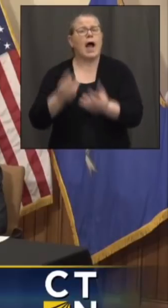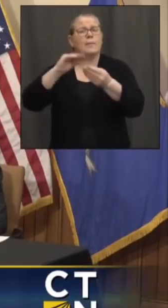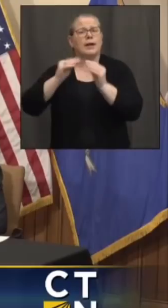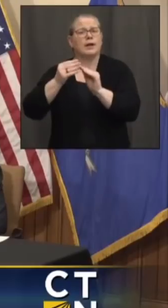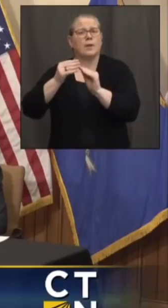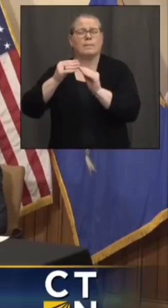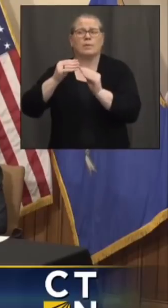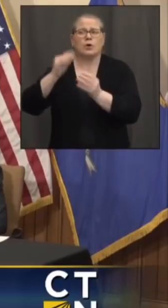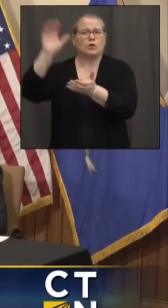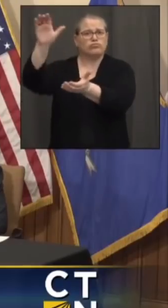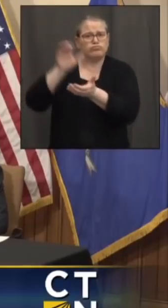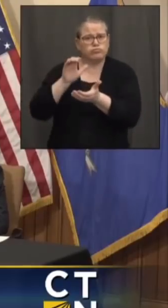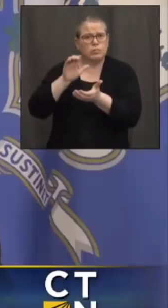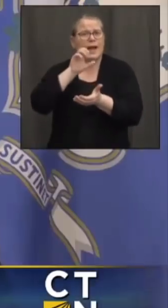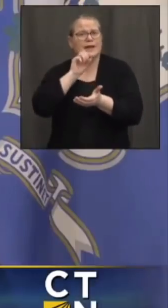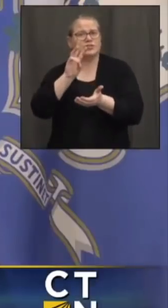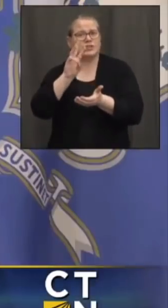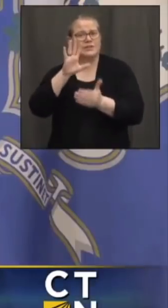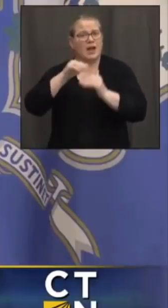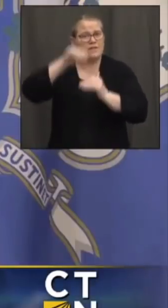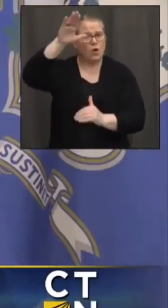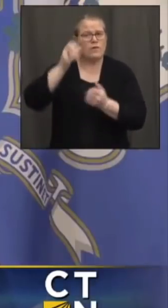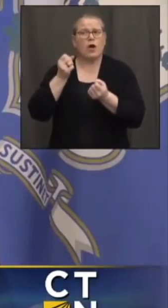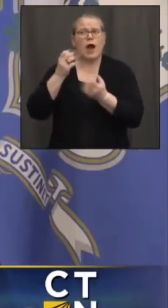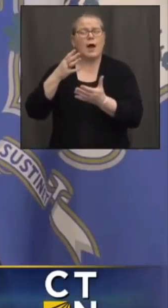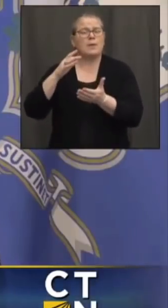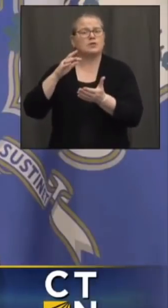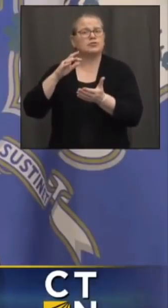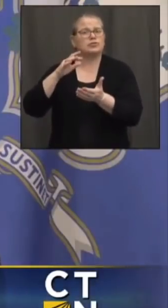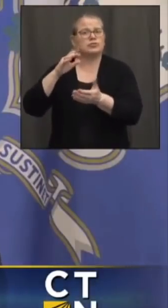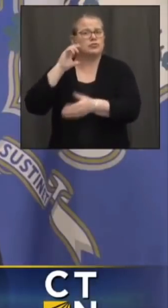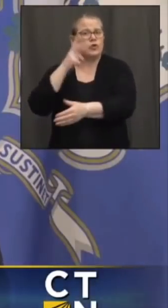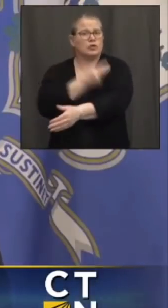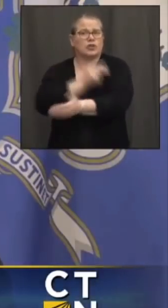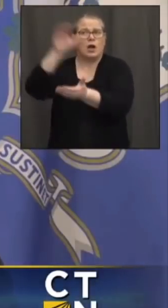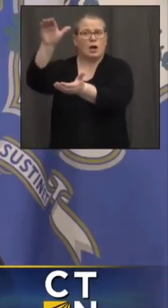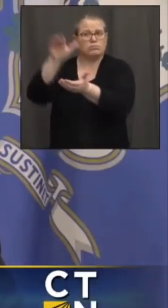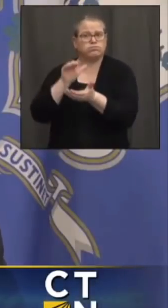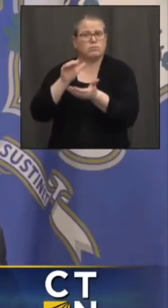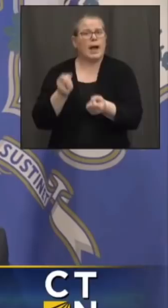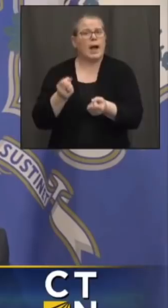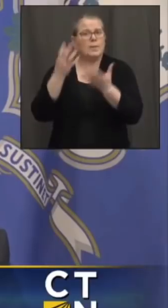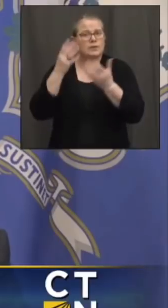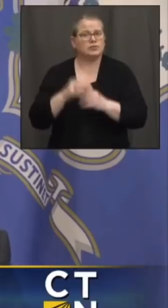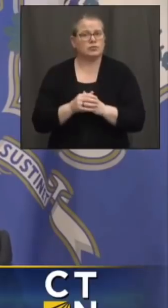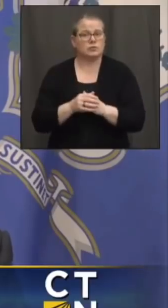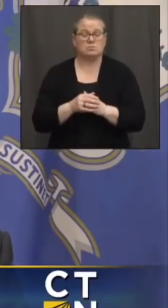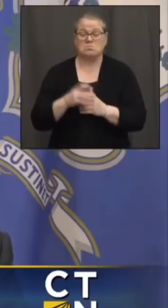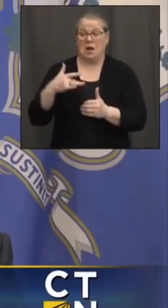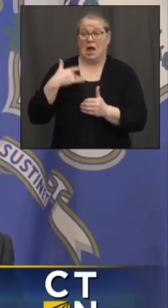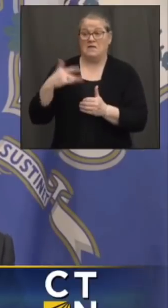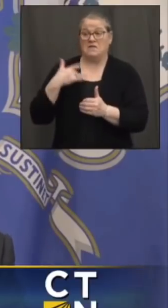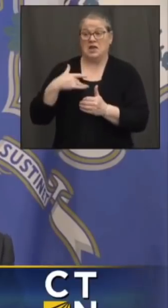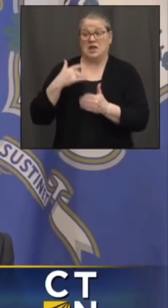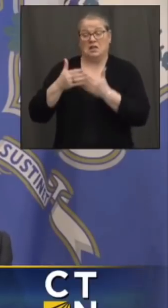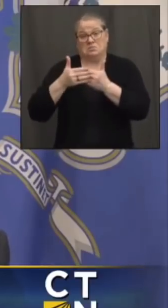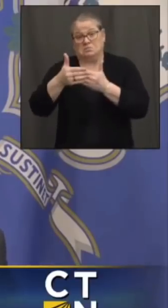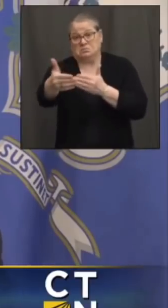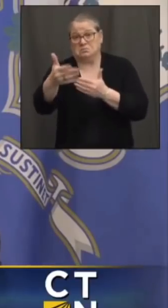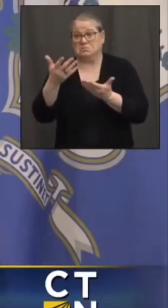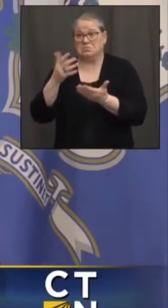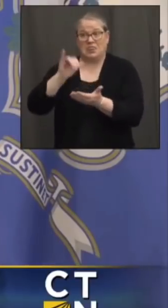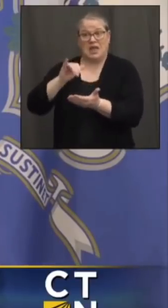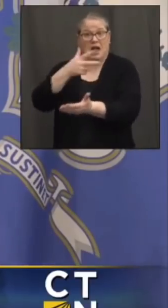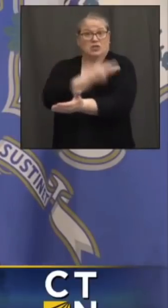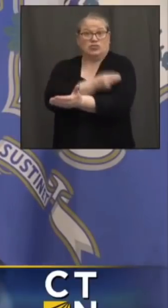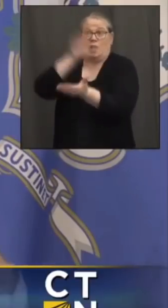older? I think you're going to see almost all of them going to the 65 and over. Maybe there's still another